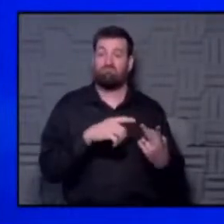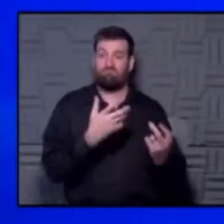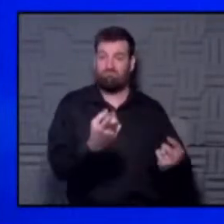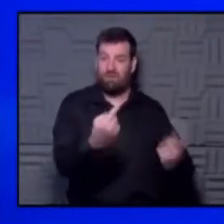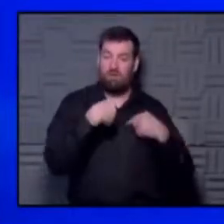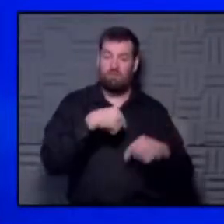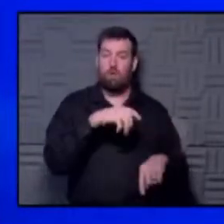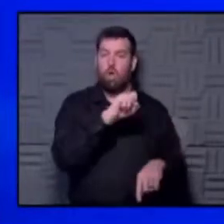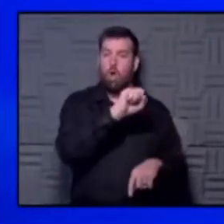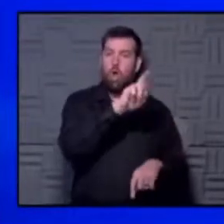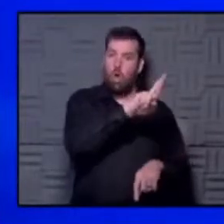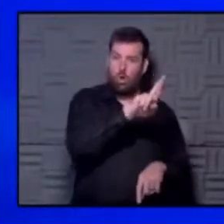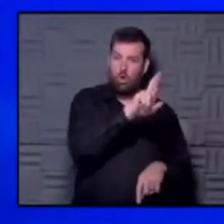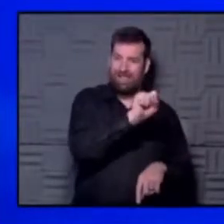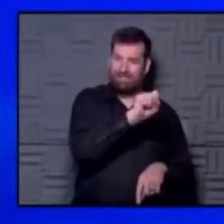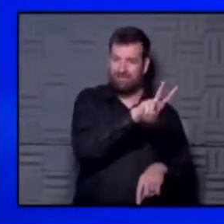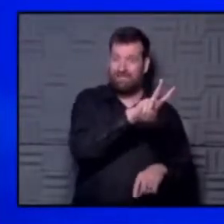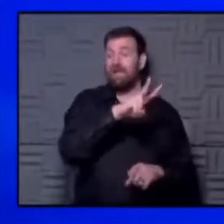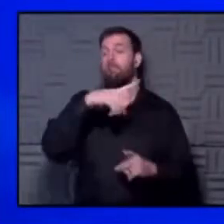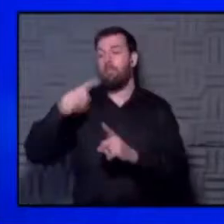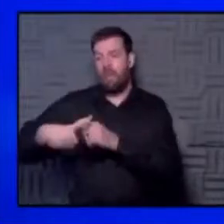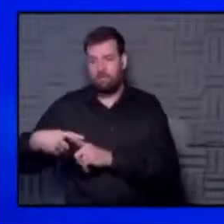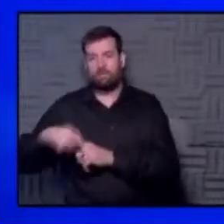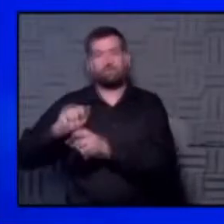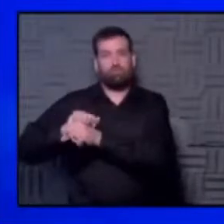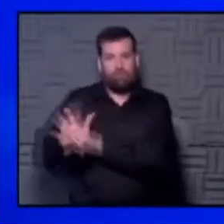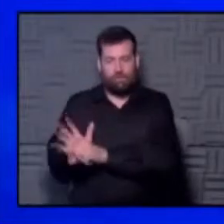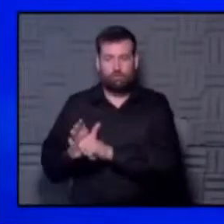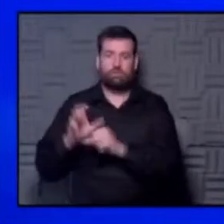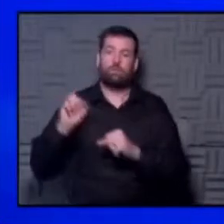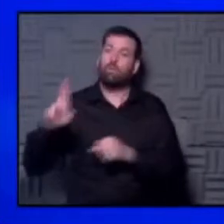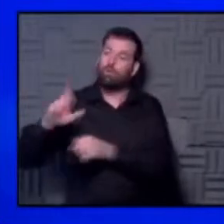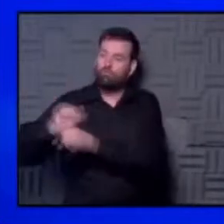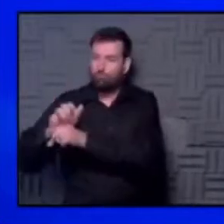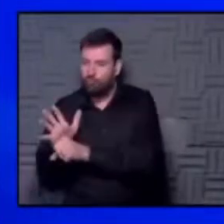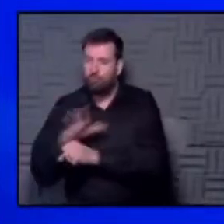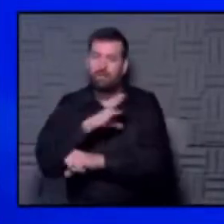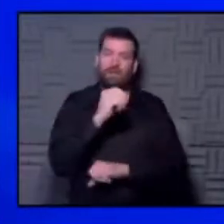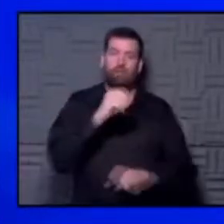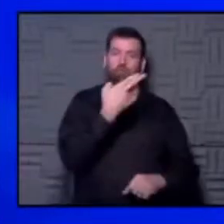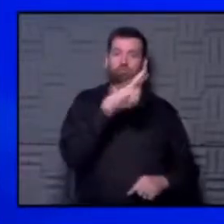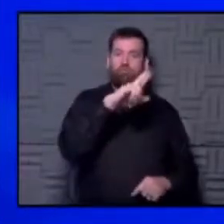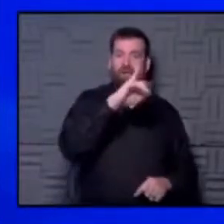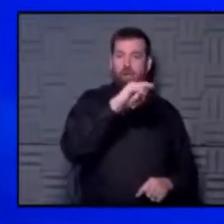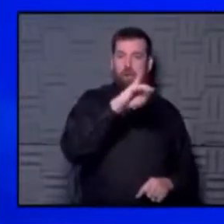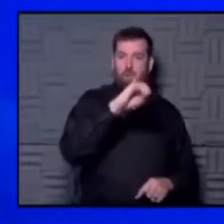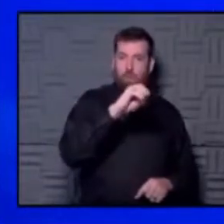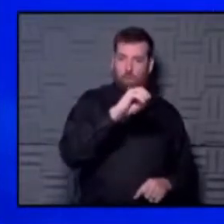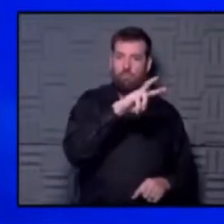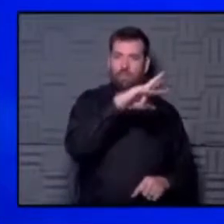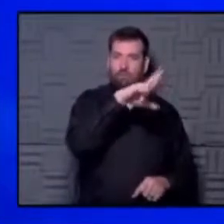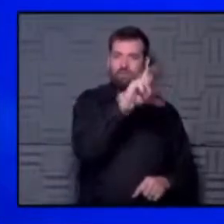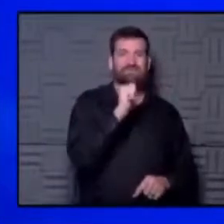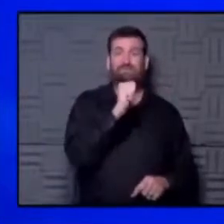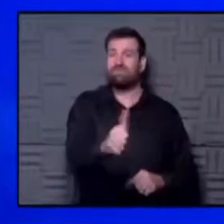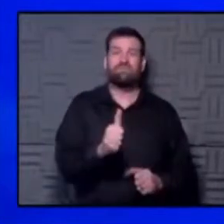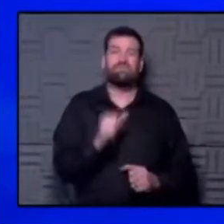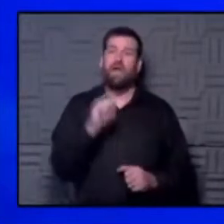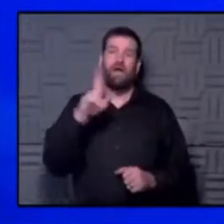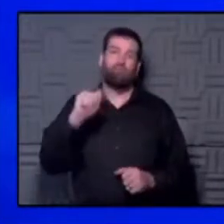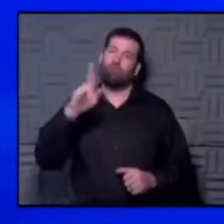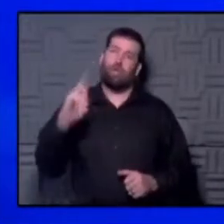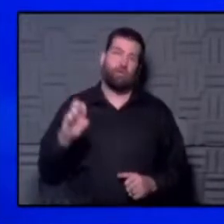with RSV and something else like coronavirus or coronavirus and rhinovirus. I mean, that is not an uncommon combination in the middle